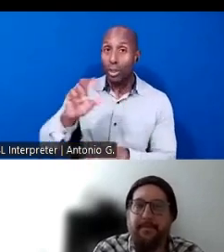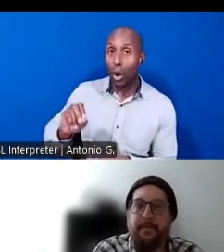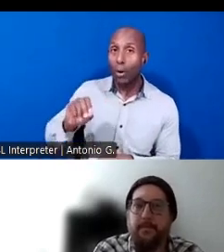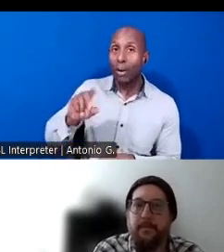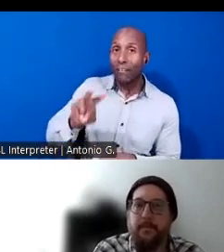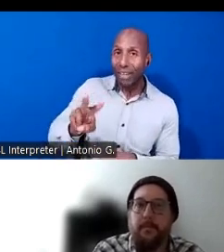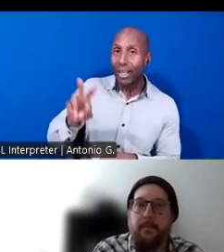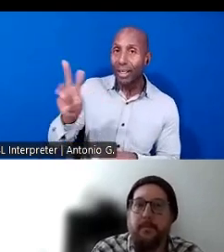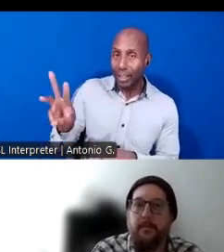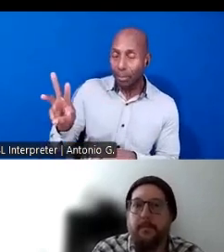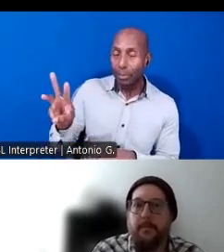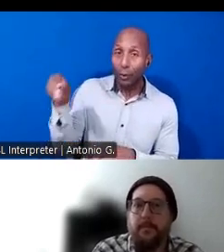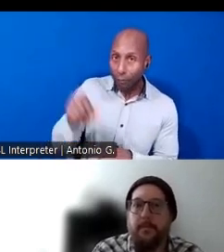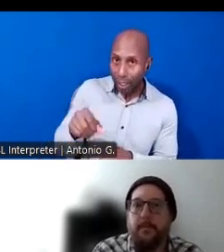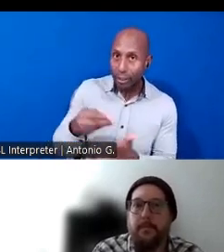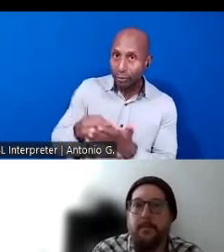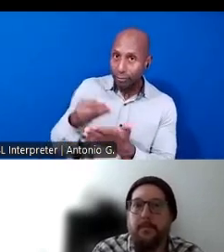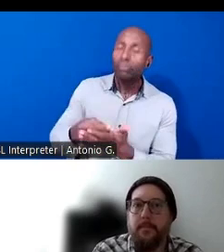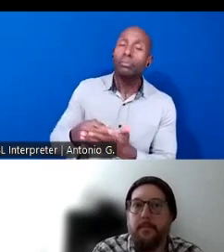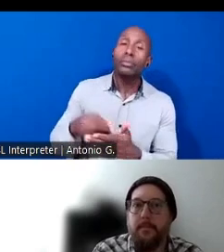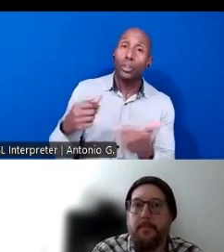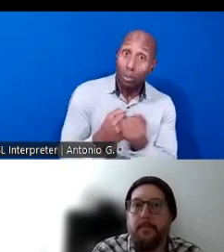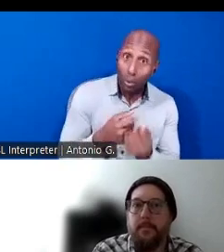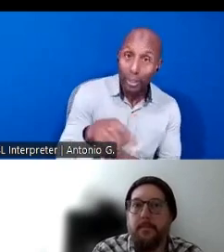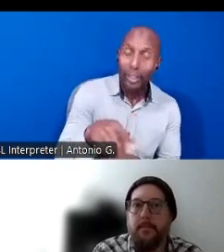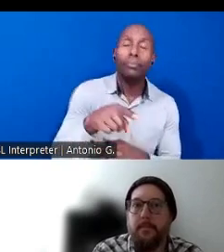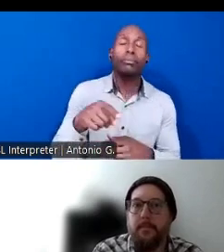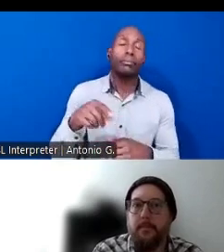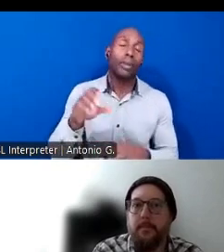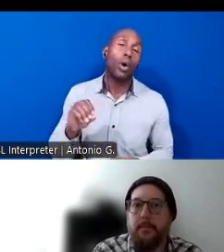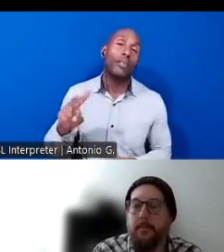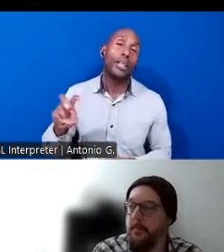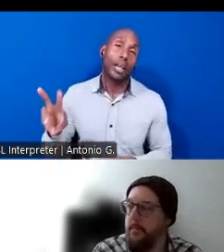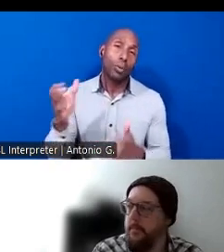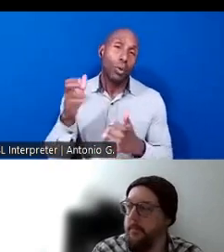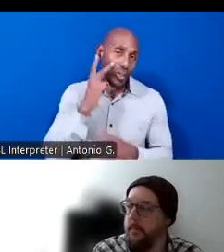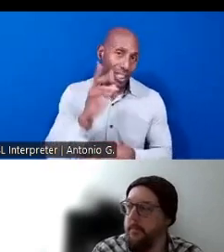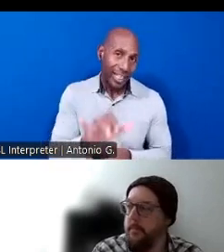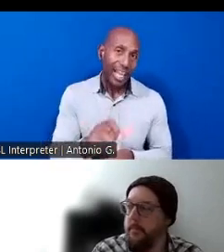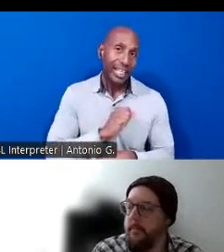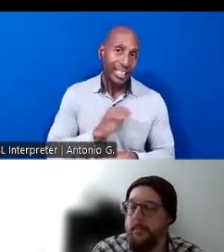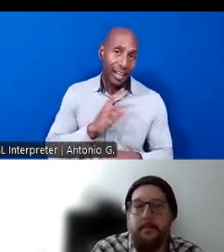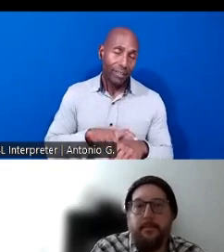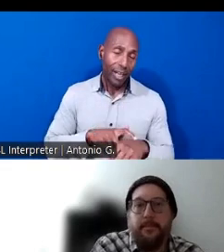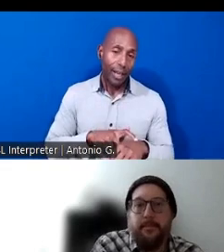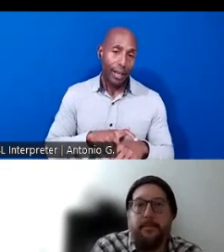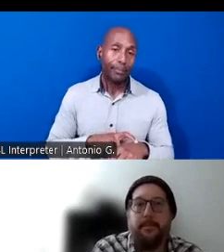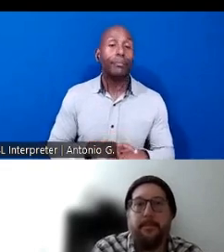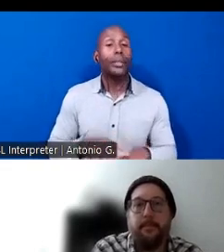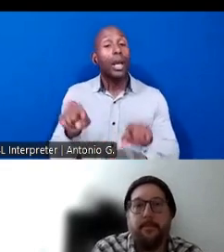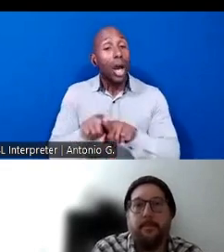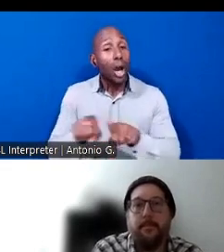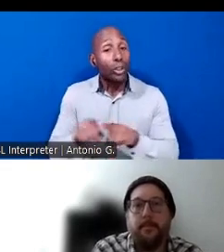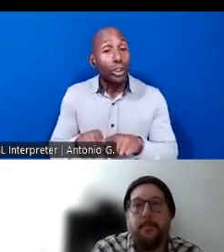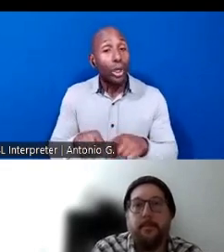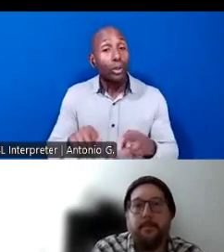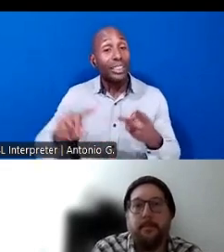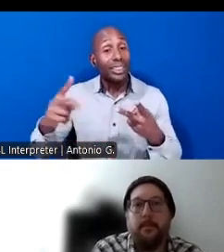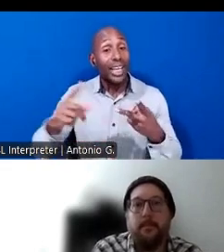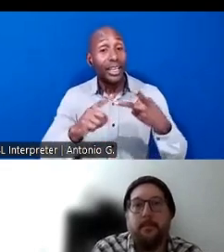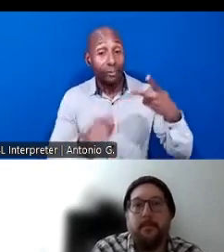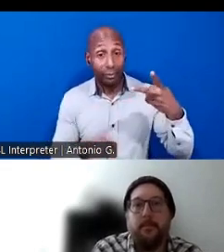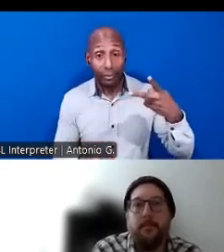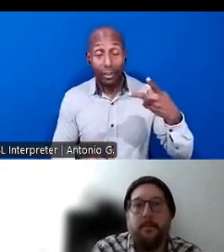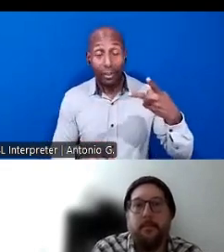reporting form. And so they're also then asking you to report by activity rather than job title. And again,